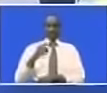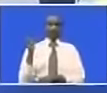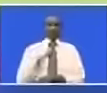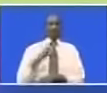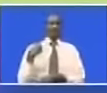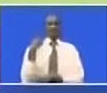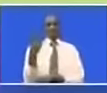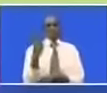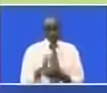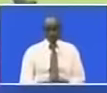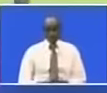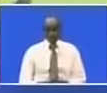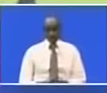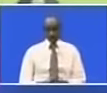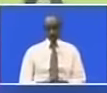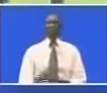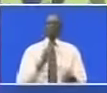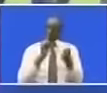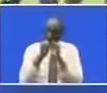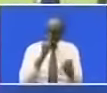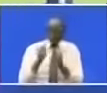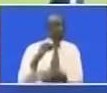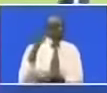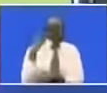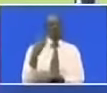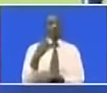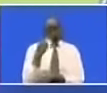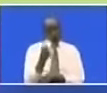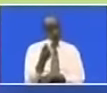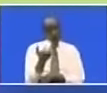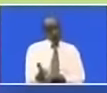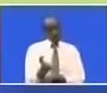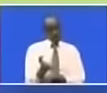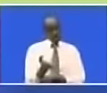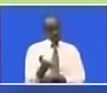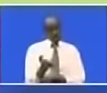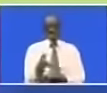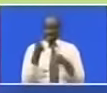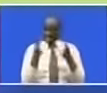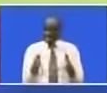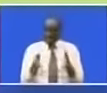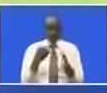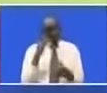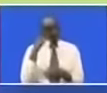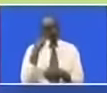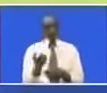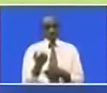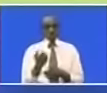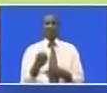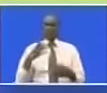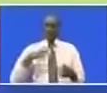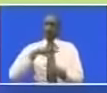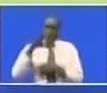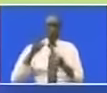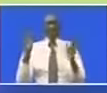second. Imekuwa competitive kidogo kwangu, because hapa nafikiri kila mtu